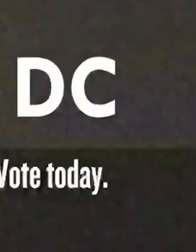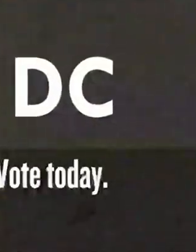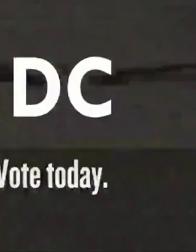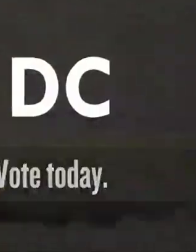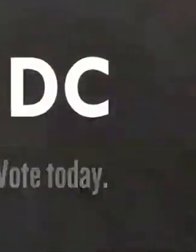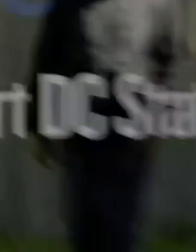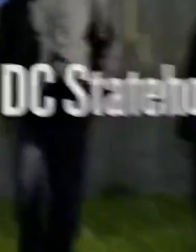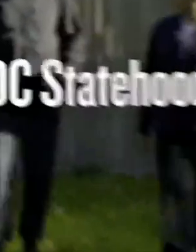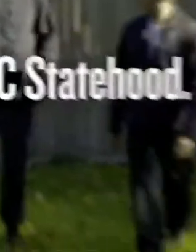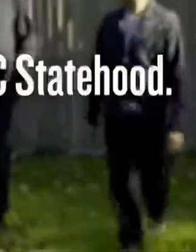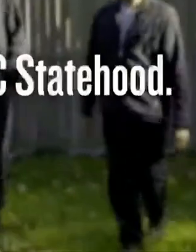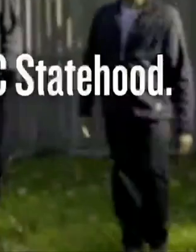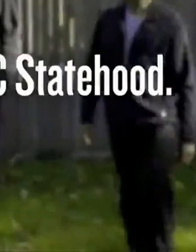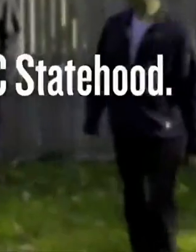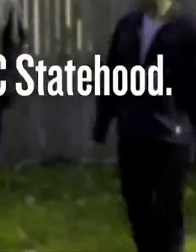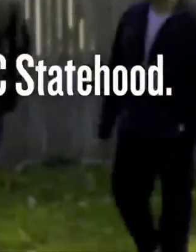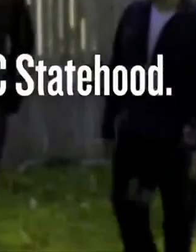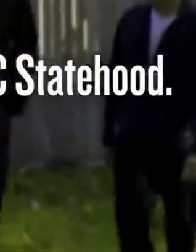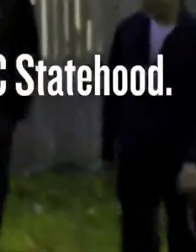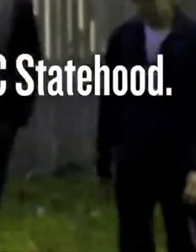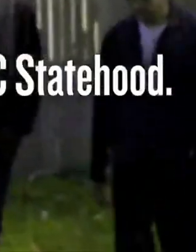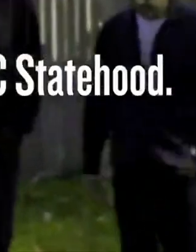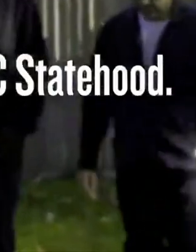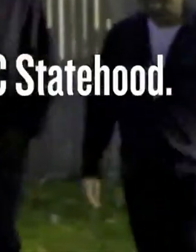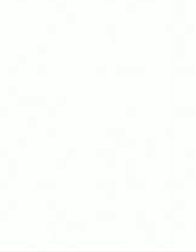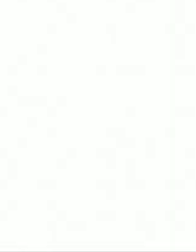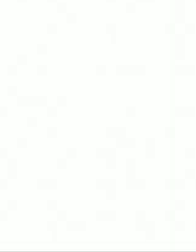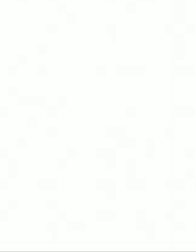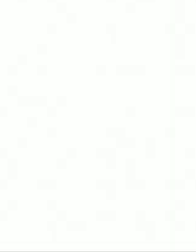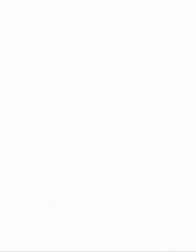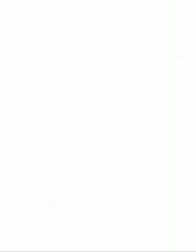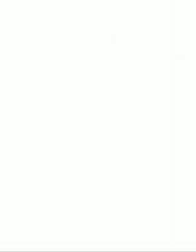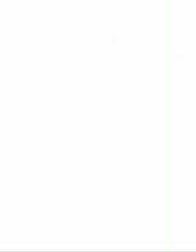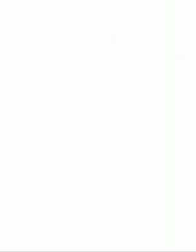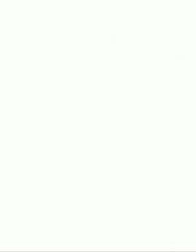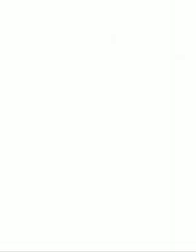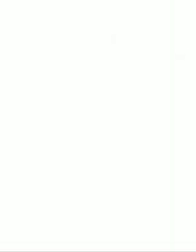without representation. Join DC Vote today.